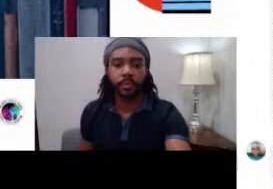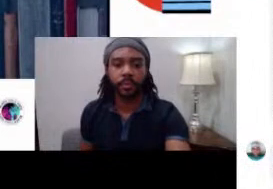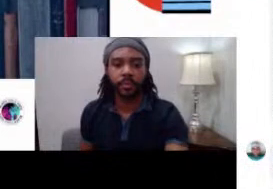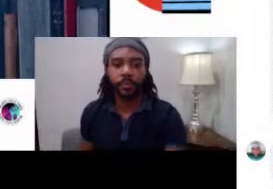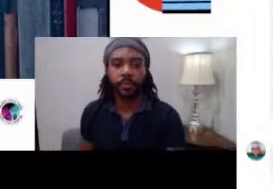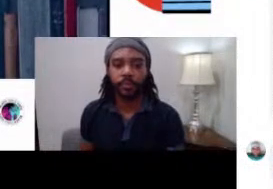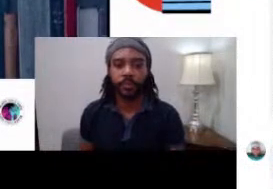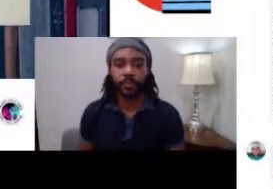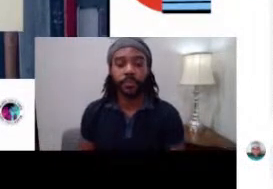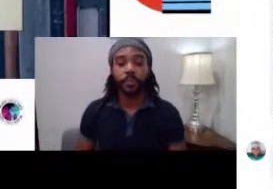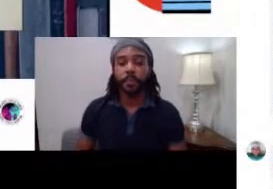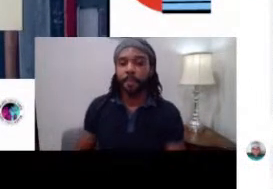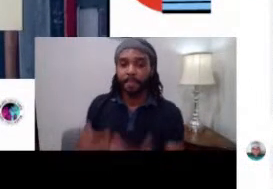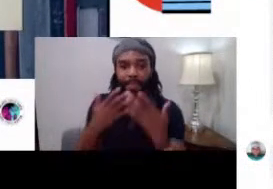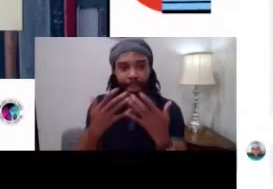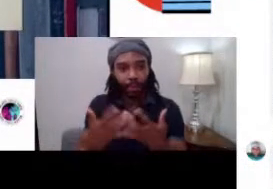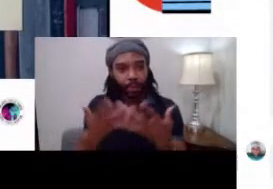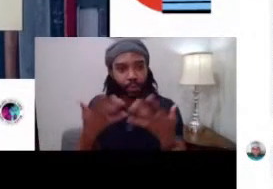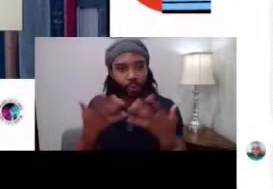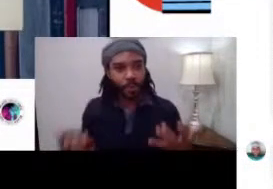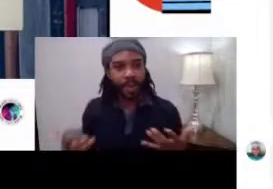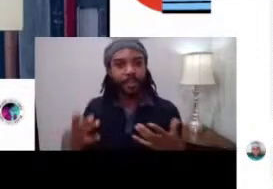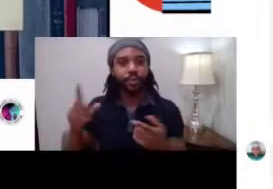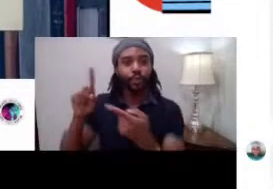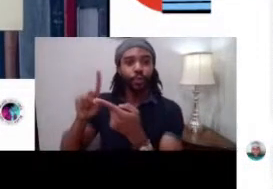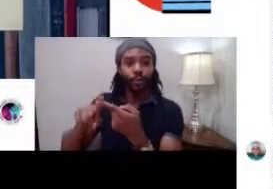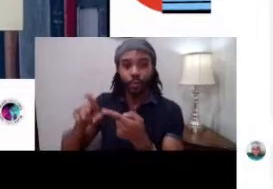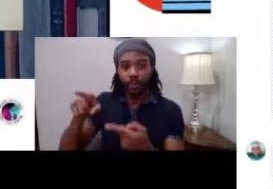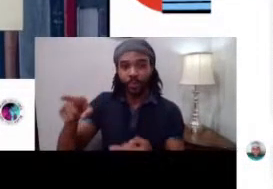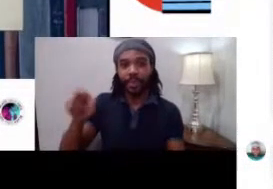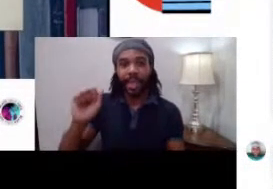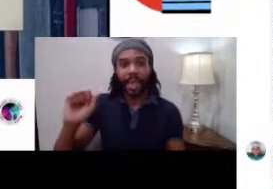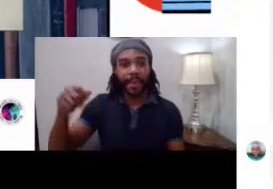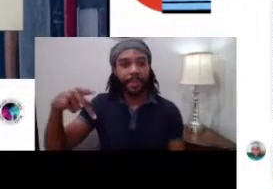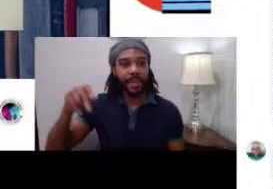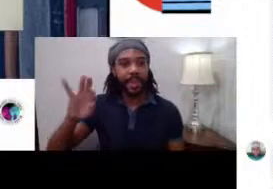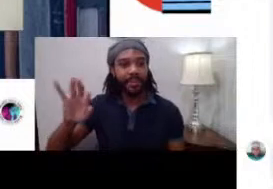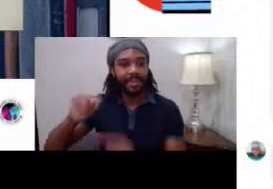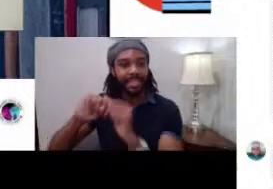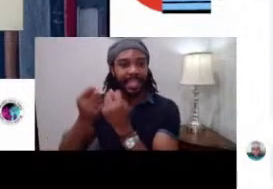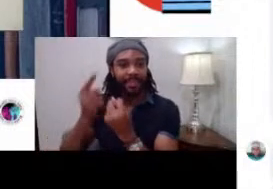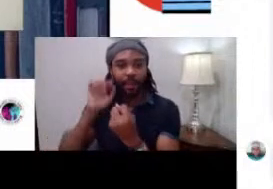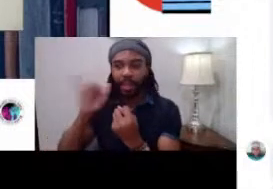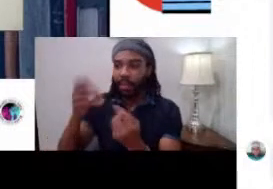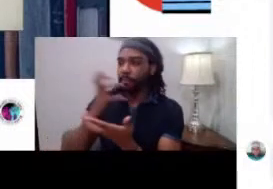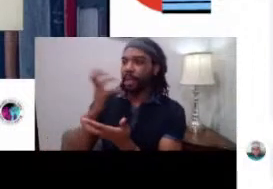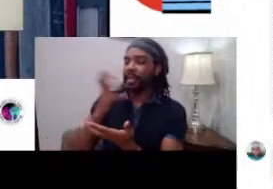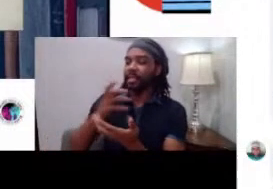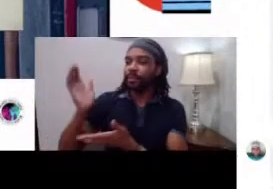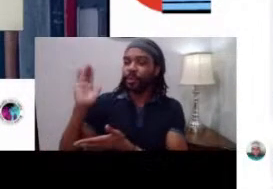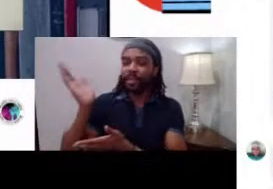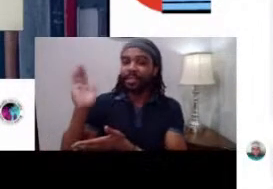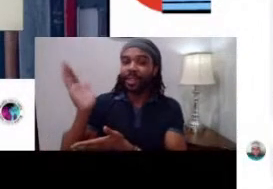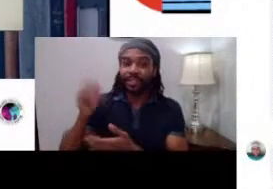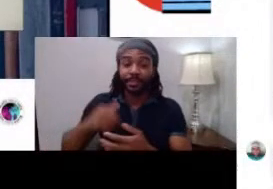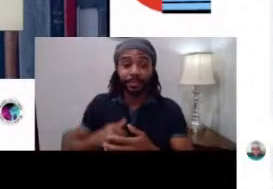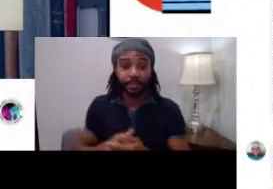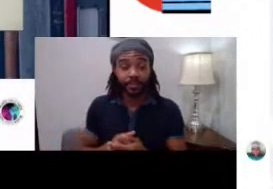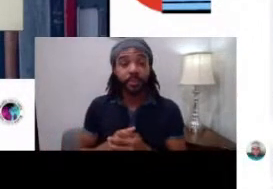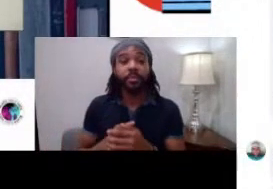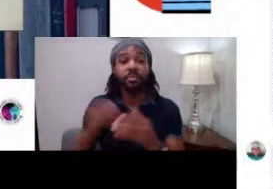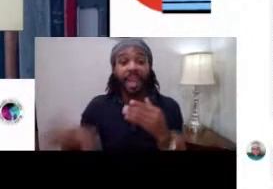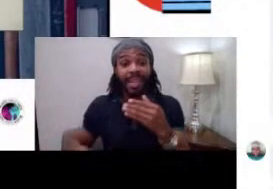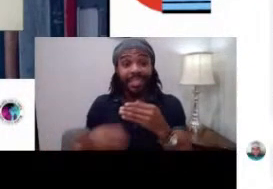Thank you so very much to the AAPF team for that incredible presentation. In addition to book